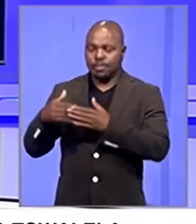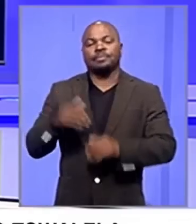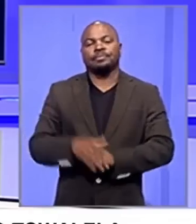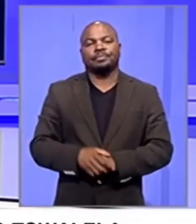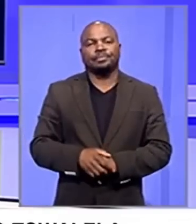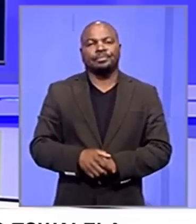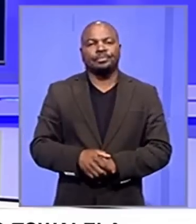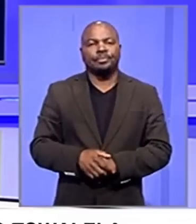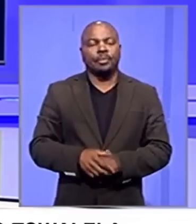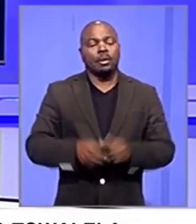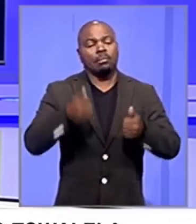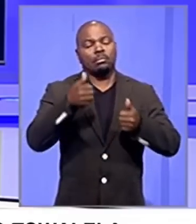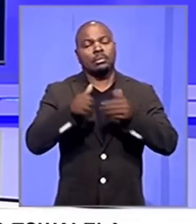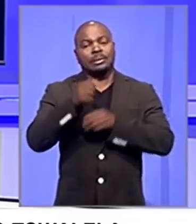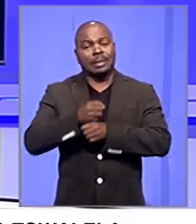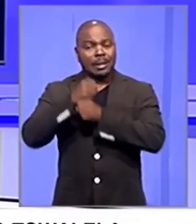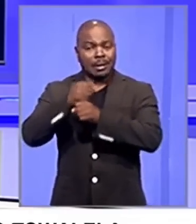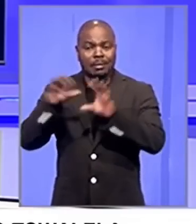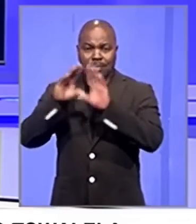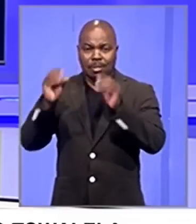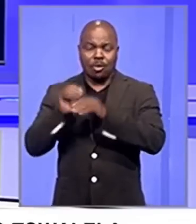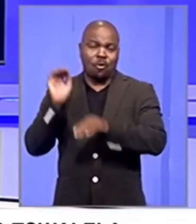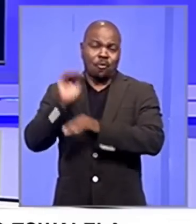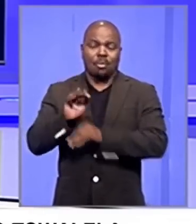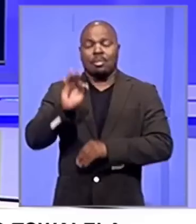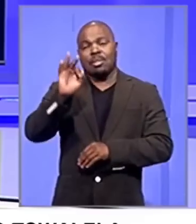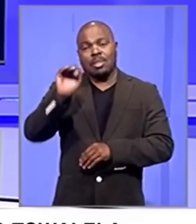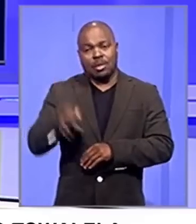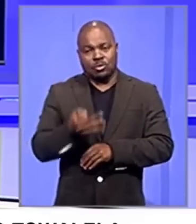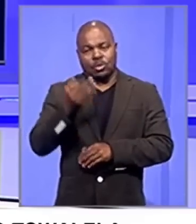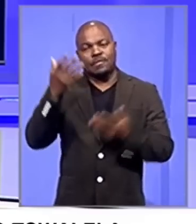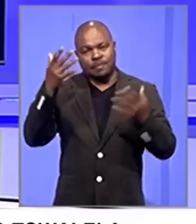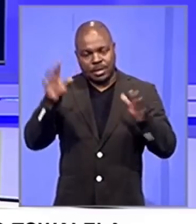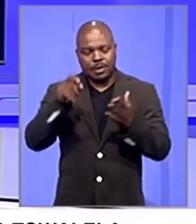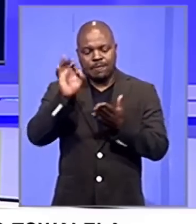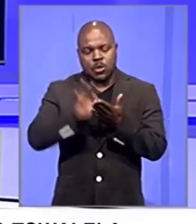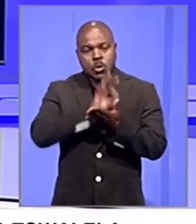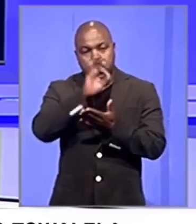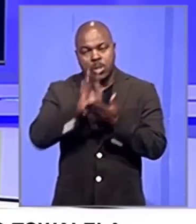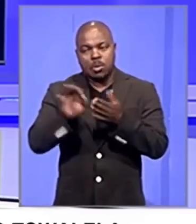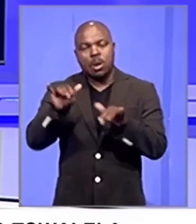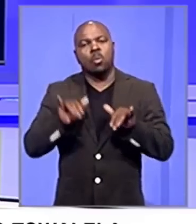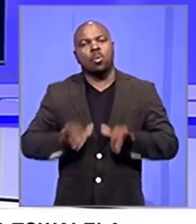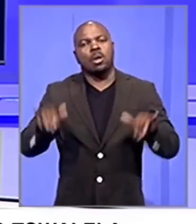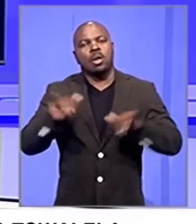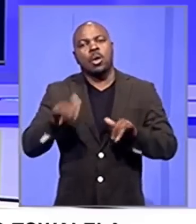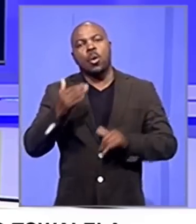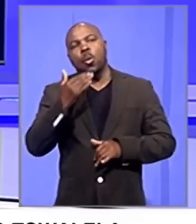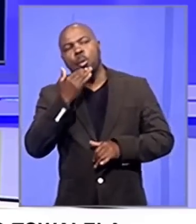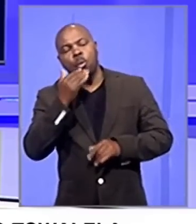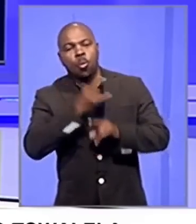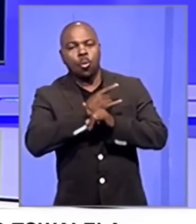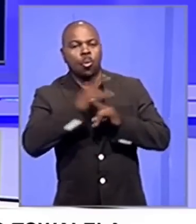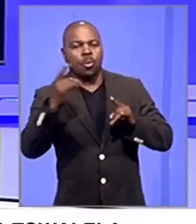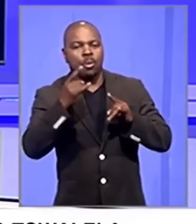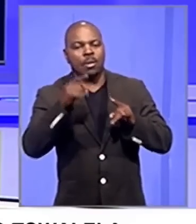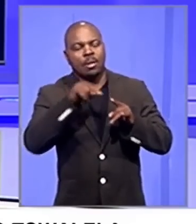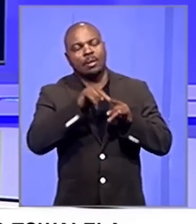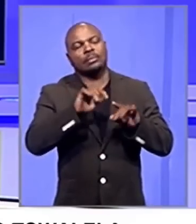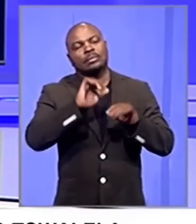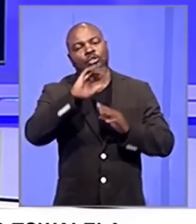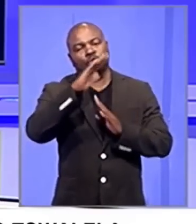feta. Baemedi ba feta 3,000 ba setse ba voutile mme ba santse ba letile dipholo tsa ba ba tla tsenang mo maemong a